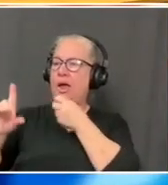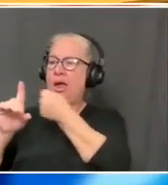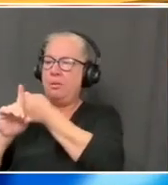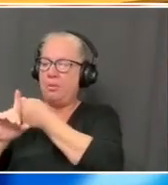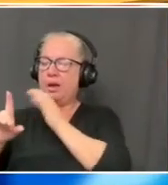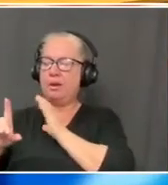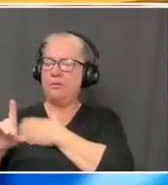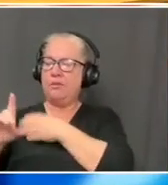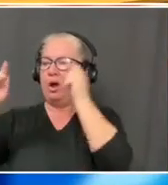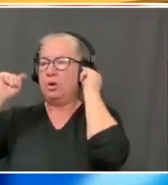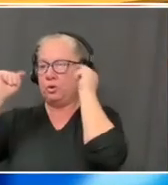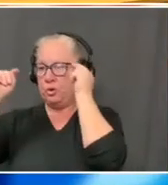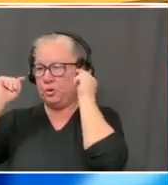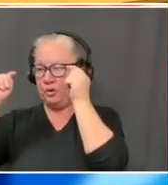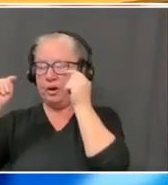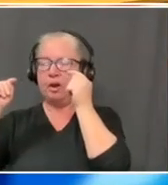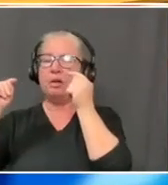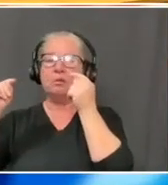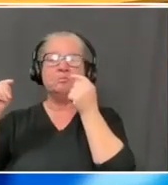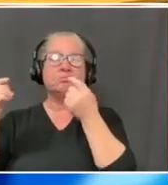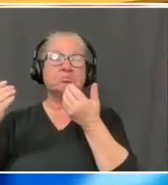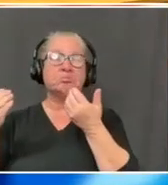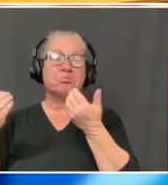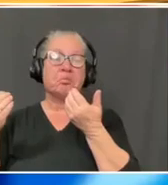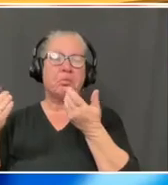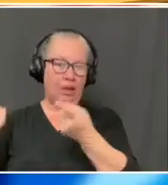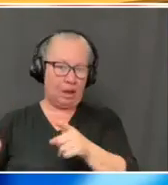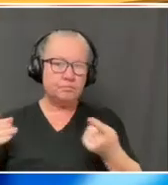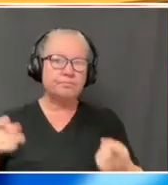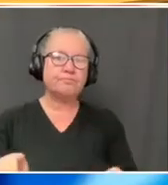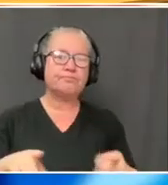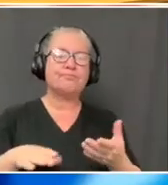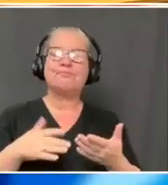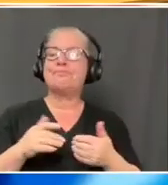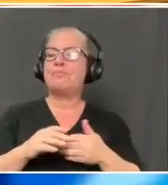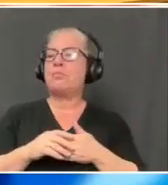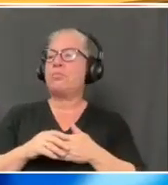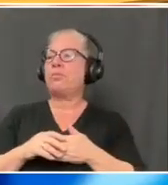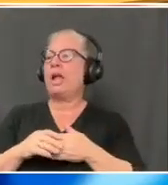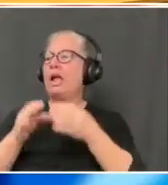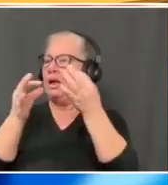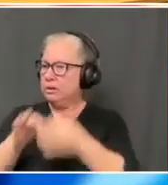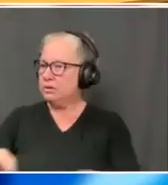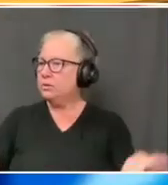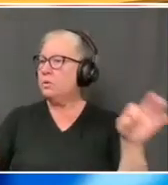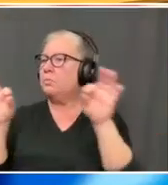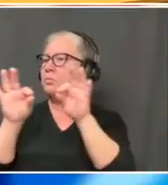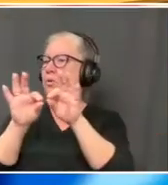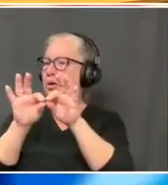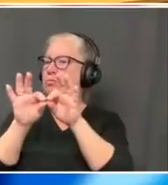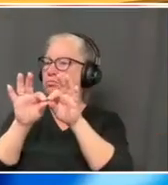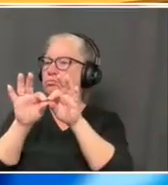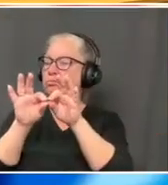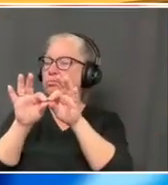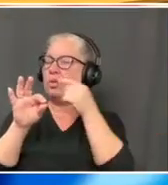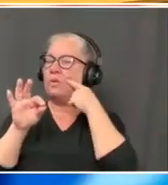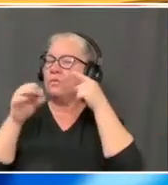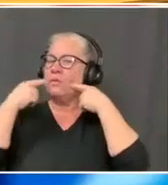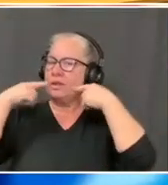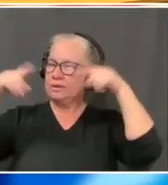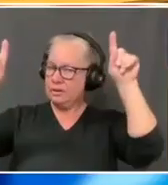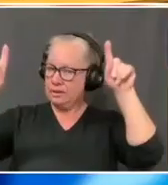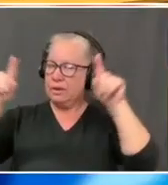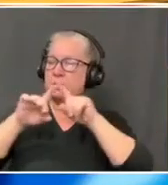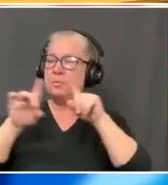a critical part to our success. I think it's a necessary one that we will continue. However,